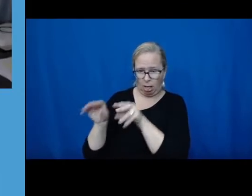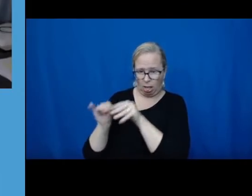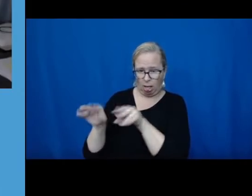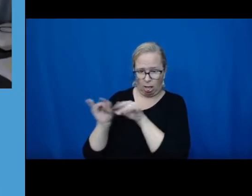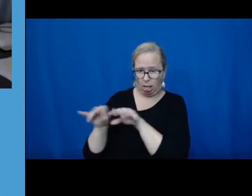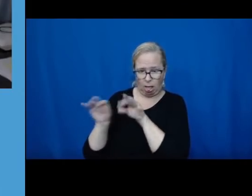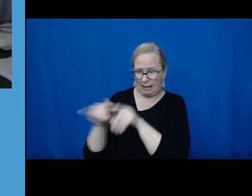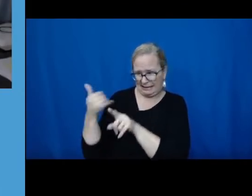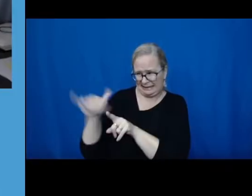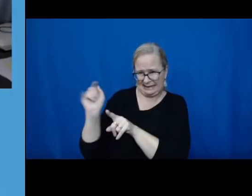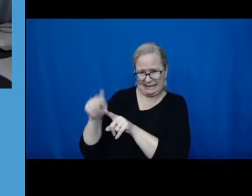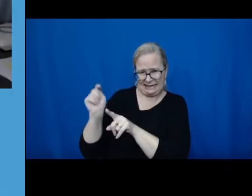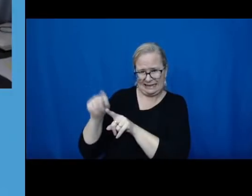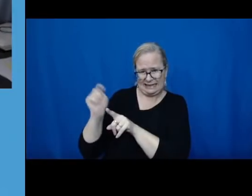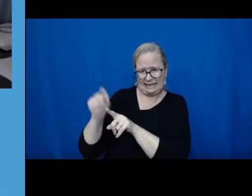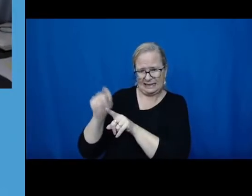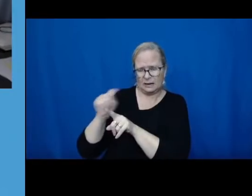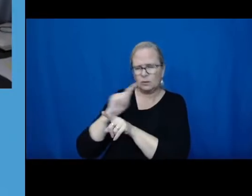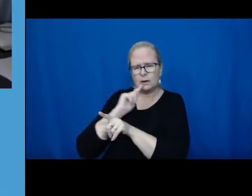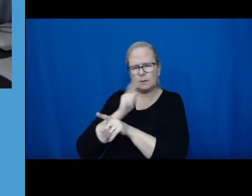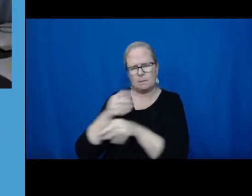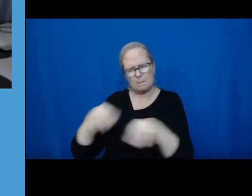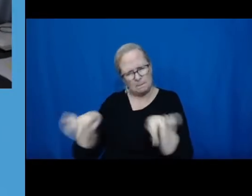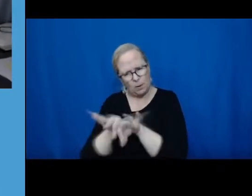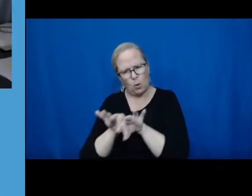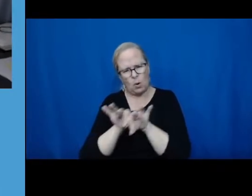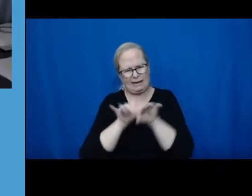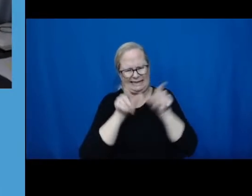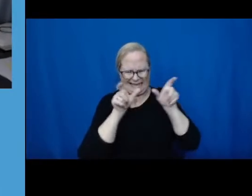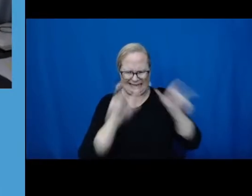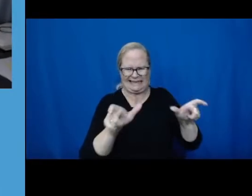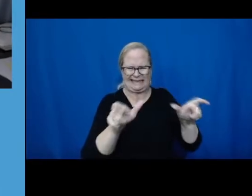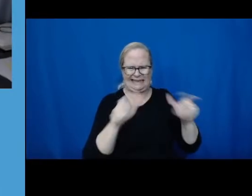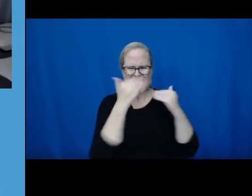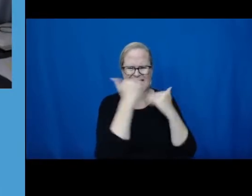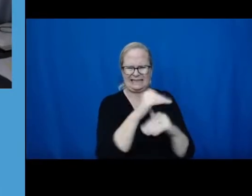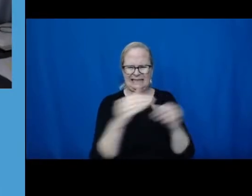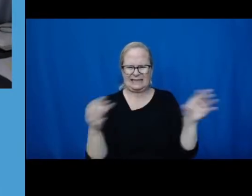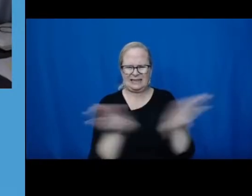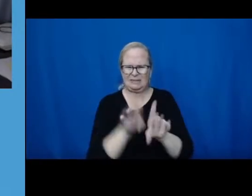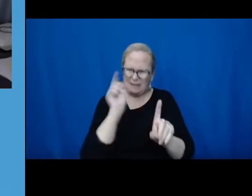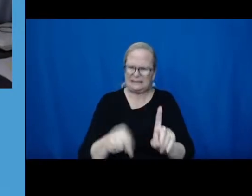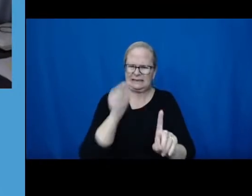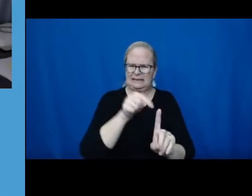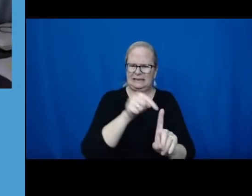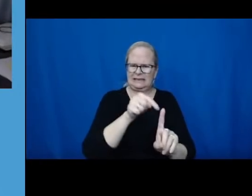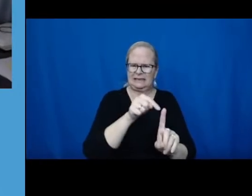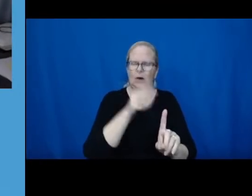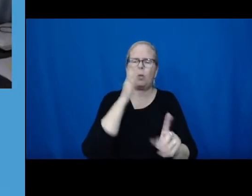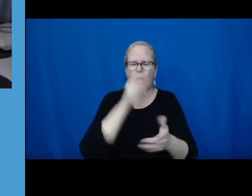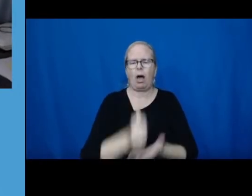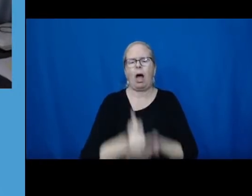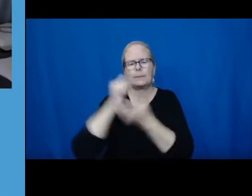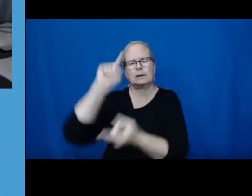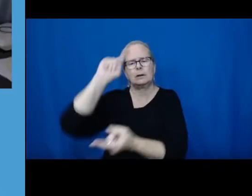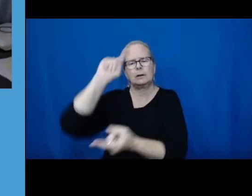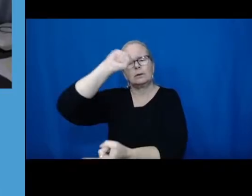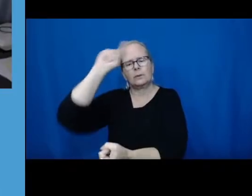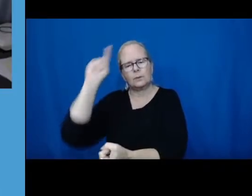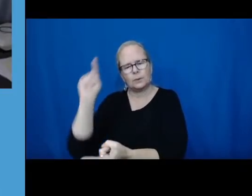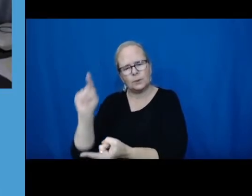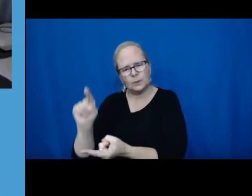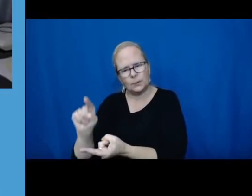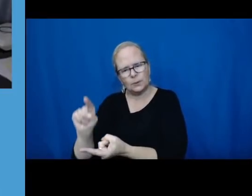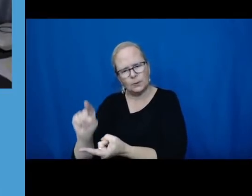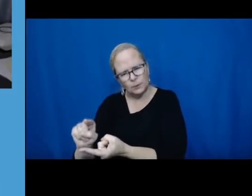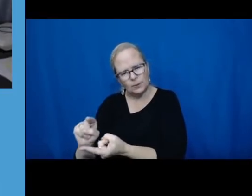really bad. Like we had really bad information coming from Israel about how fast it wanes.